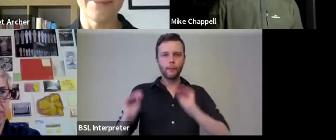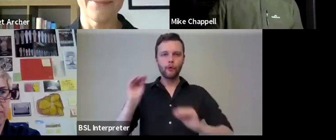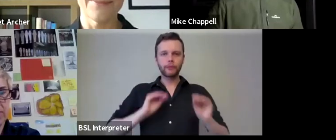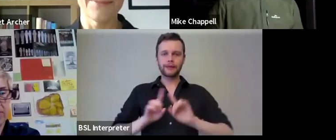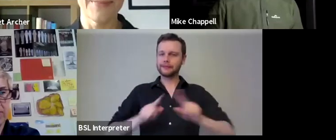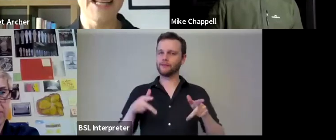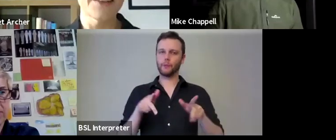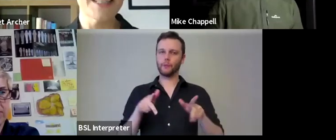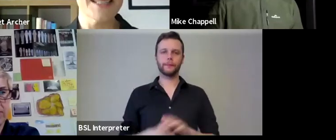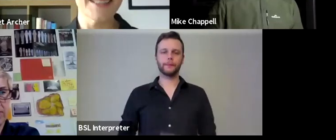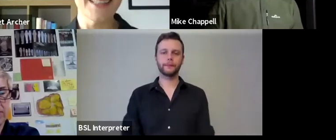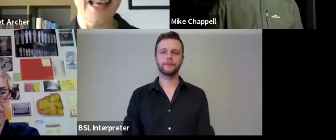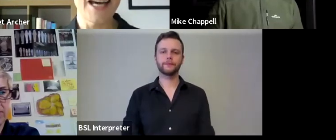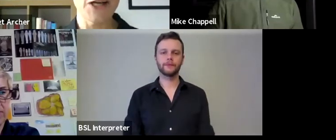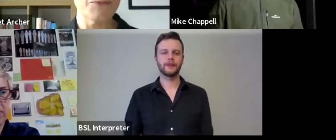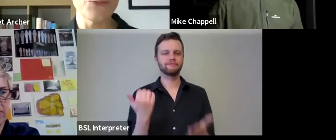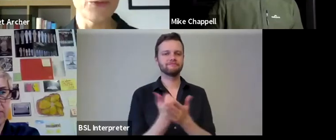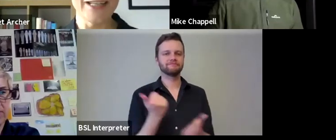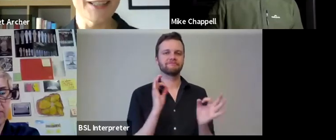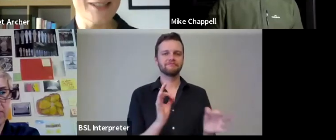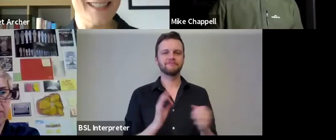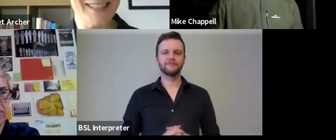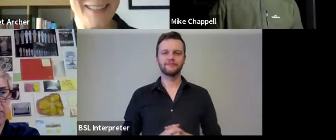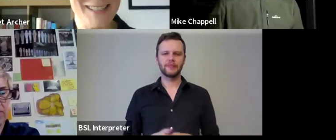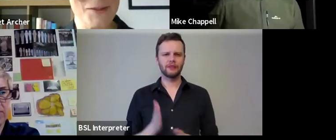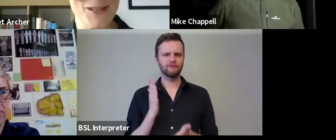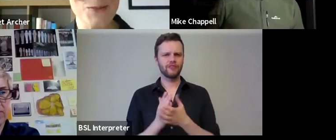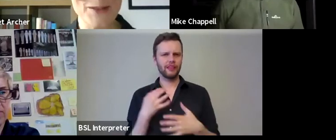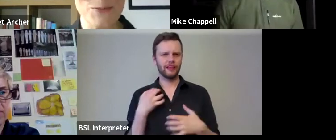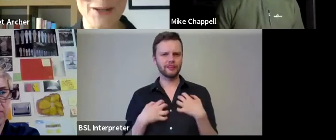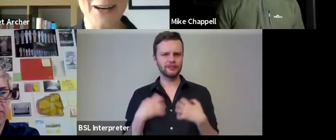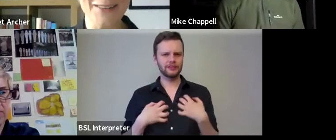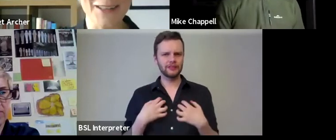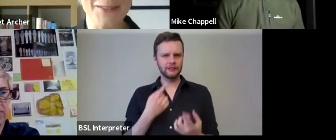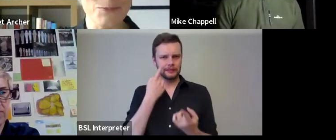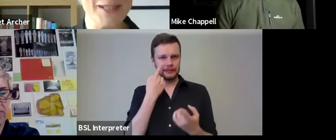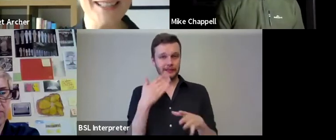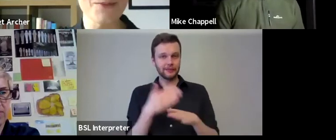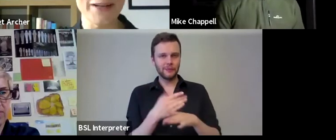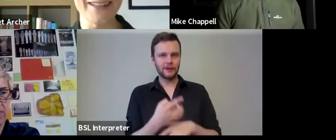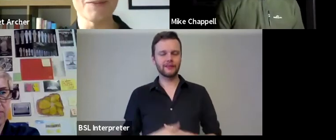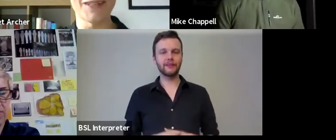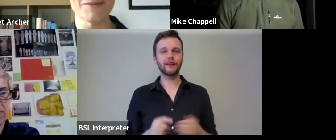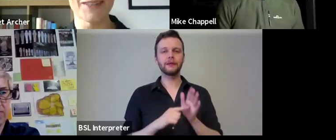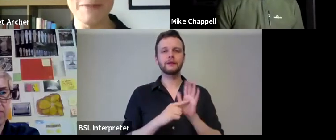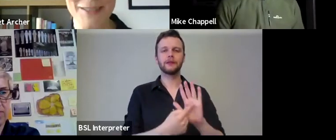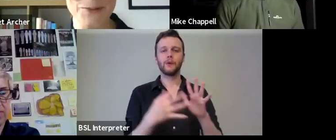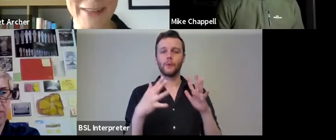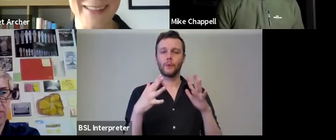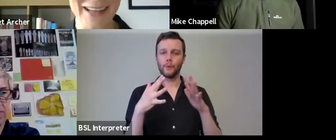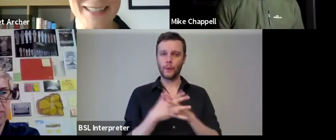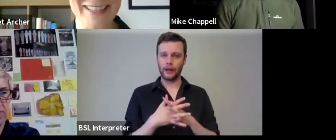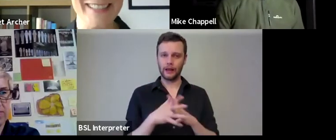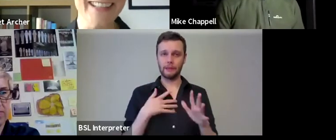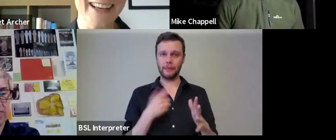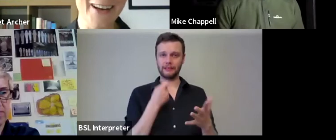spectrum. Fantastic. And I'm really interested to see this work. I presented Wayne and commissioned